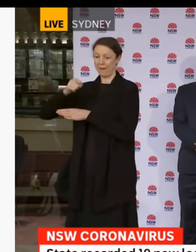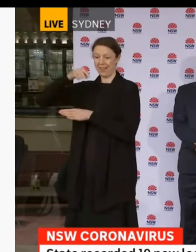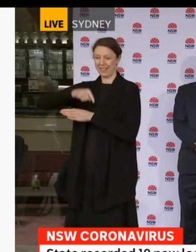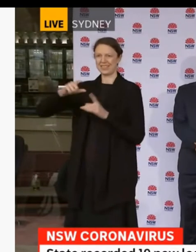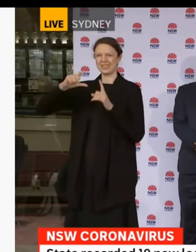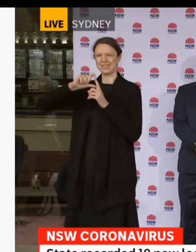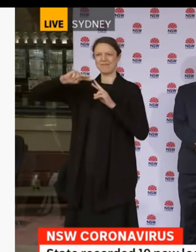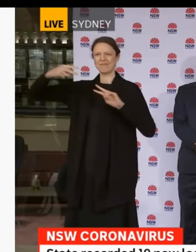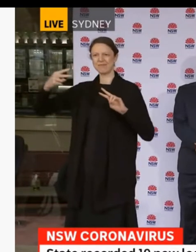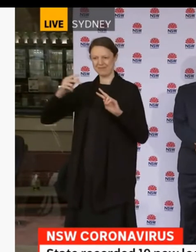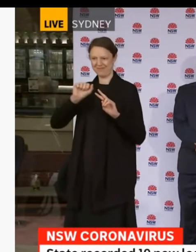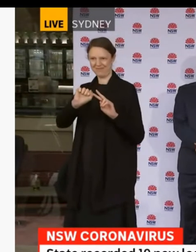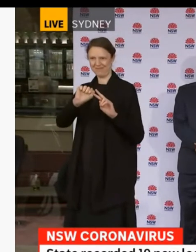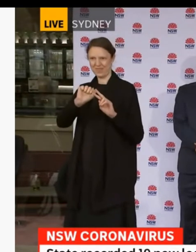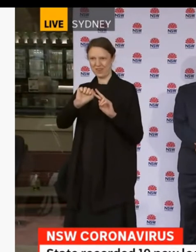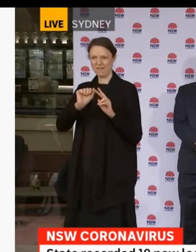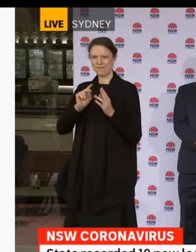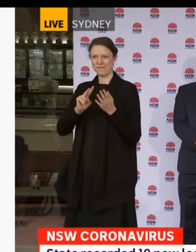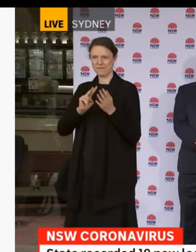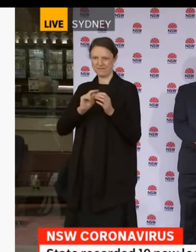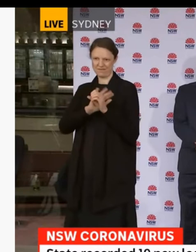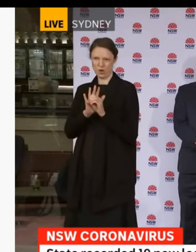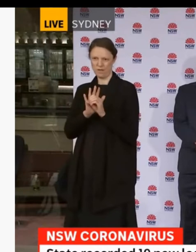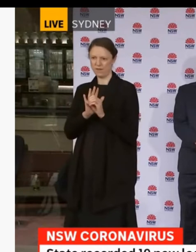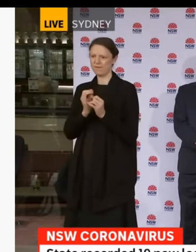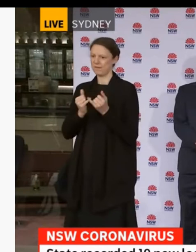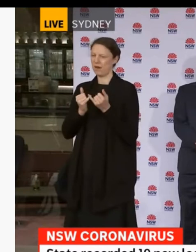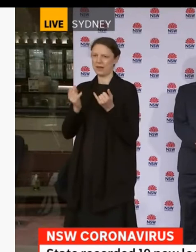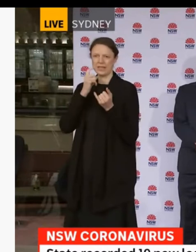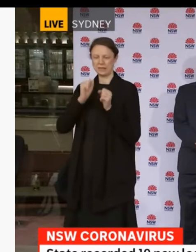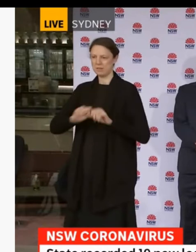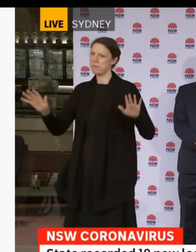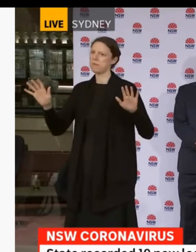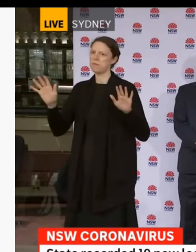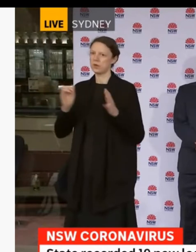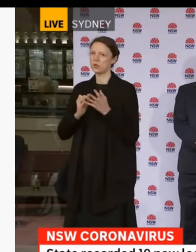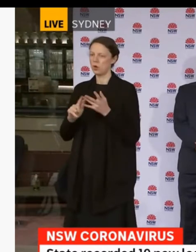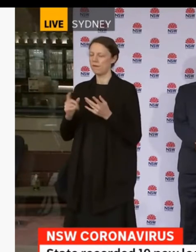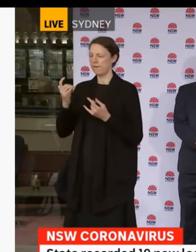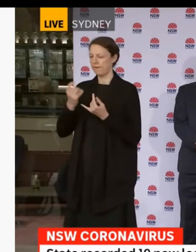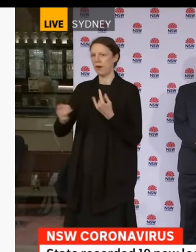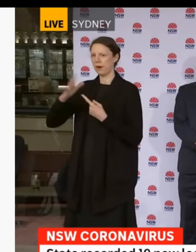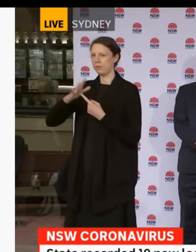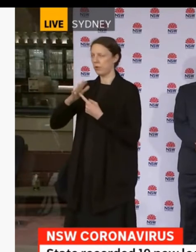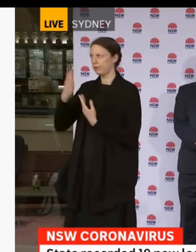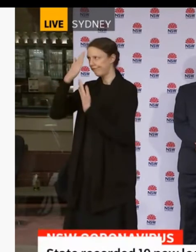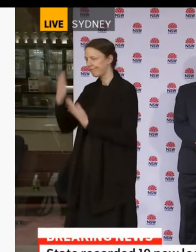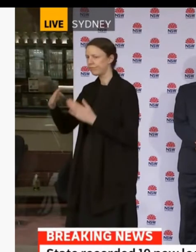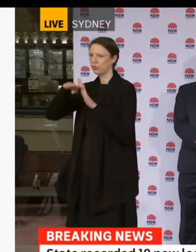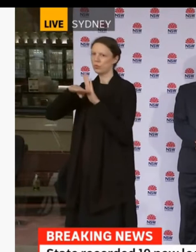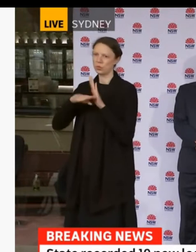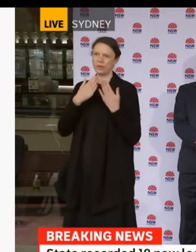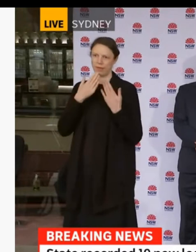is respecting, appreciating and following the advice of the lockdown. Just to reiterate also, the